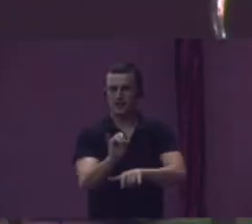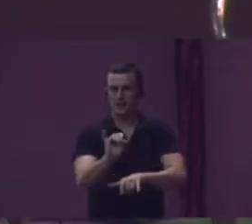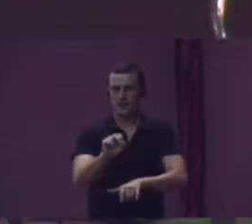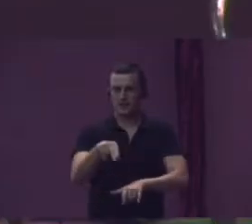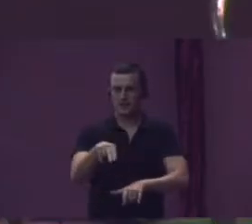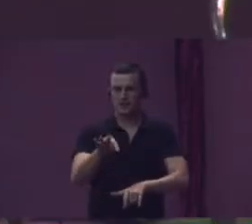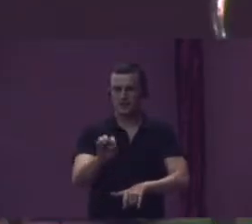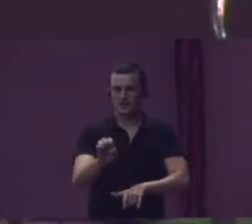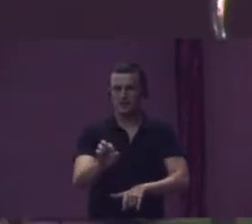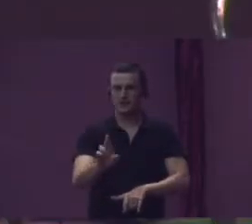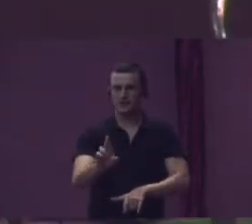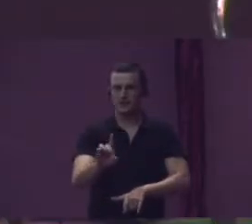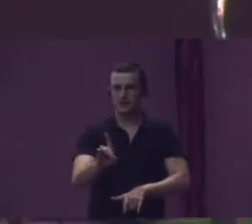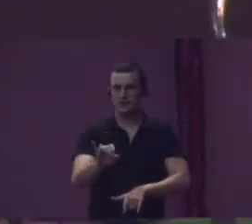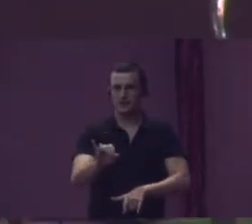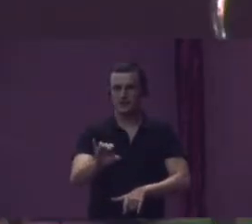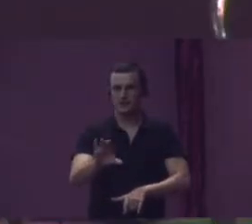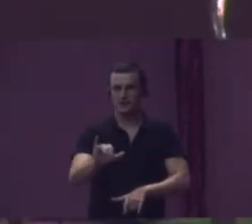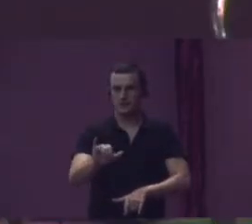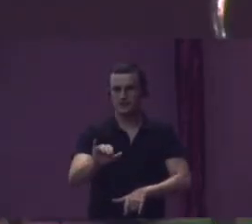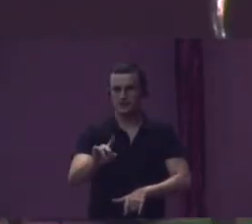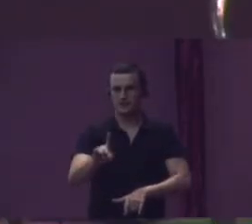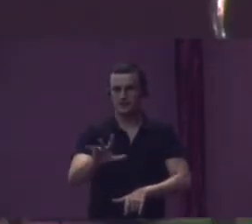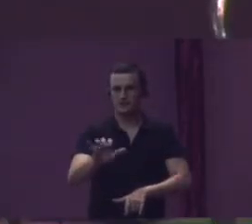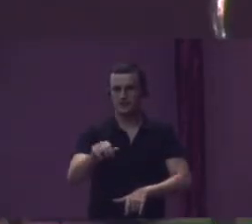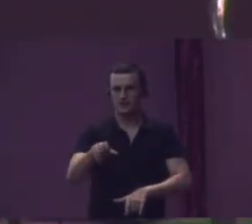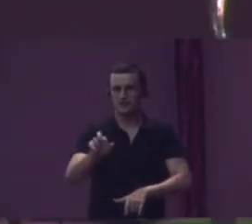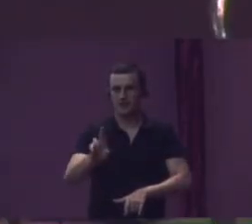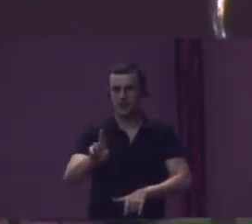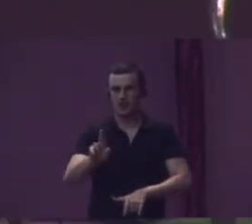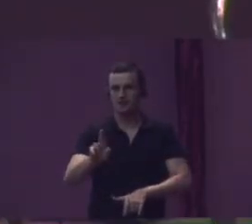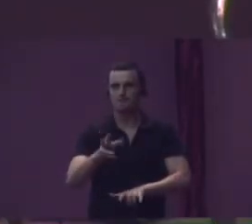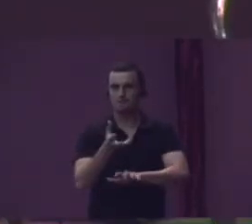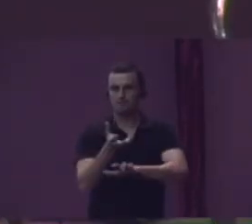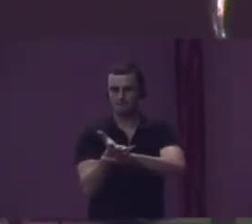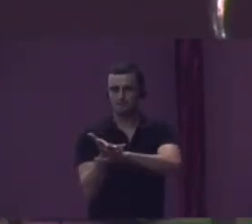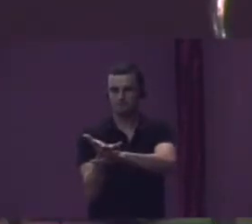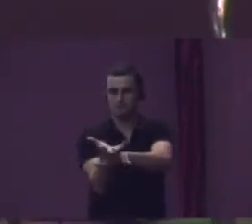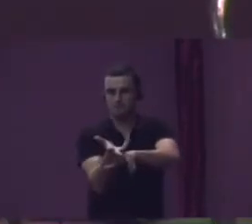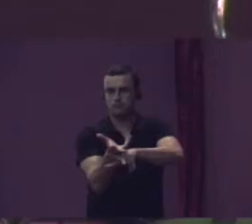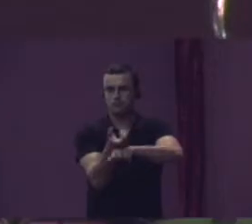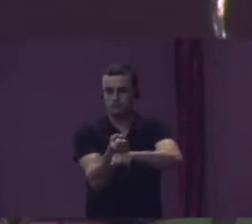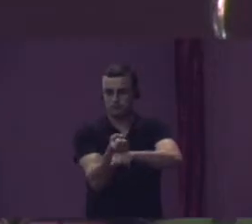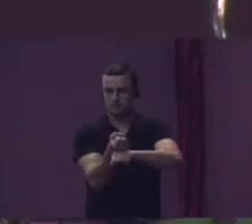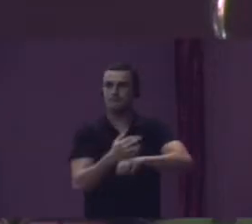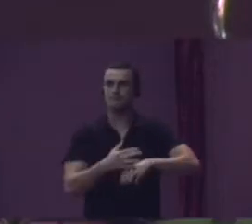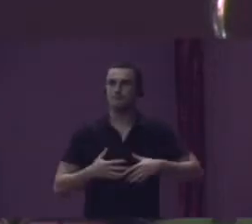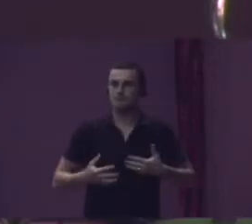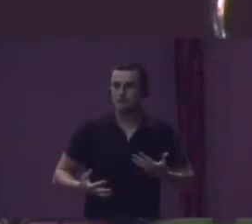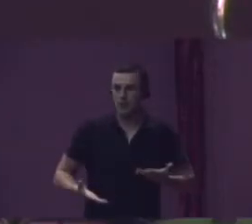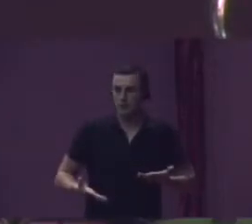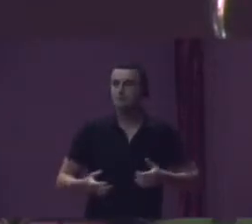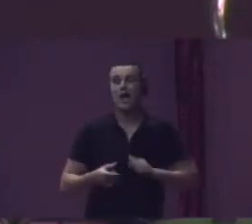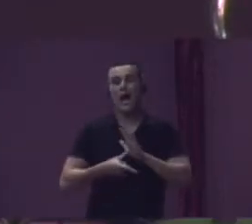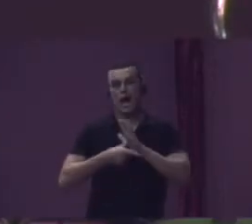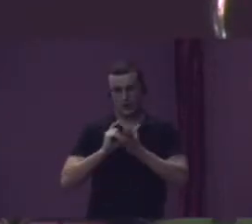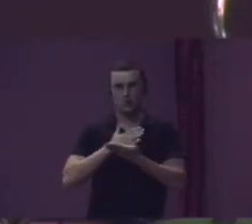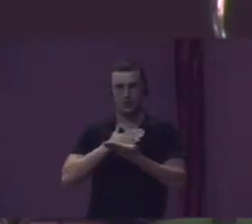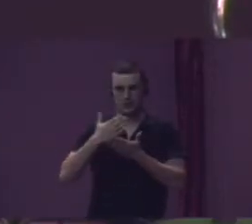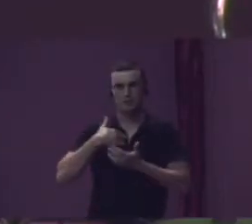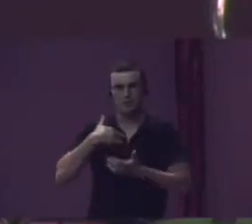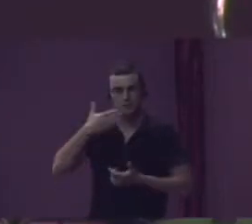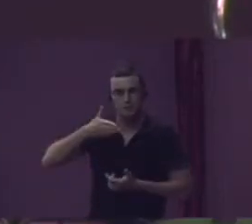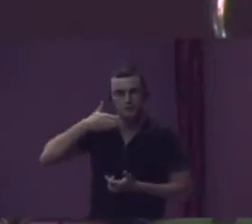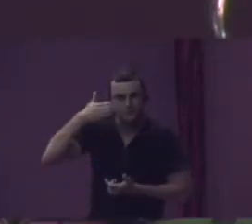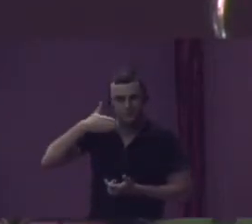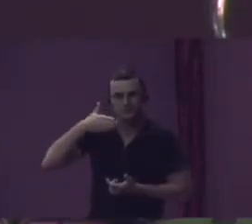and I wanted to just say something quickly before I start, just in case people don't know that much about Puerto Rico.